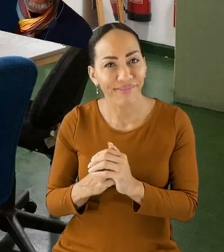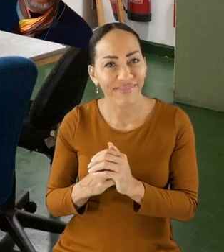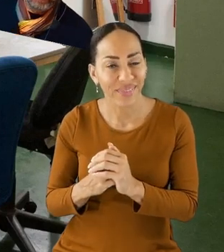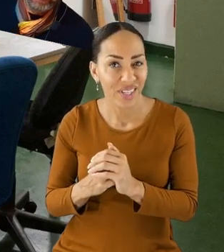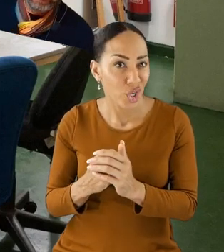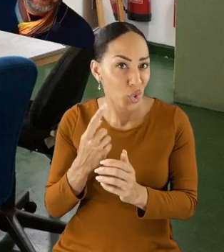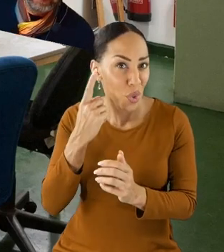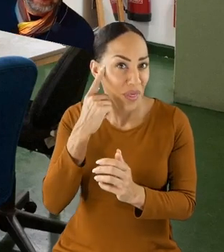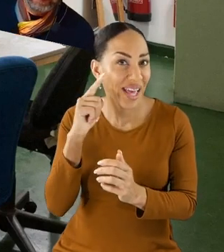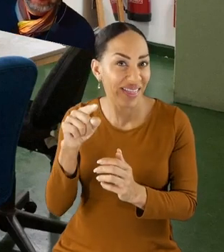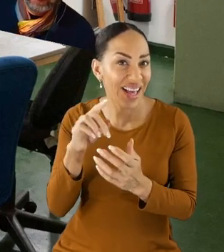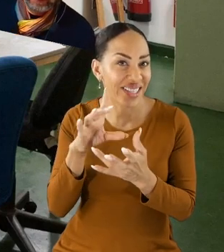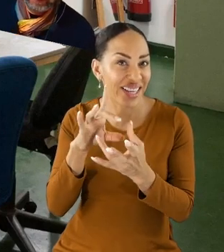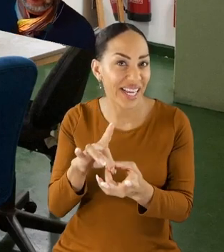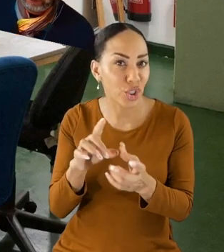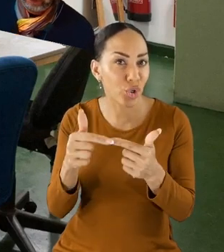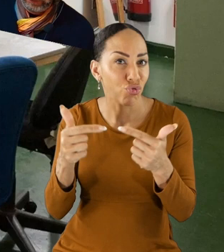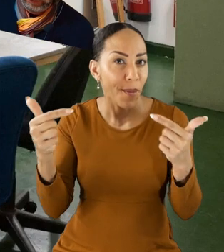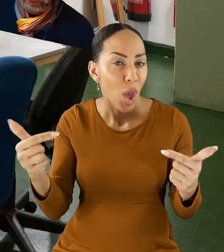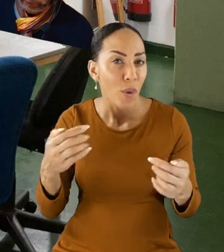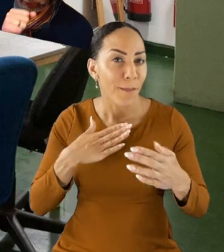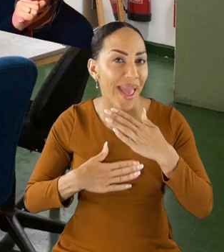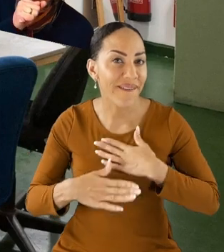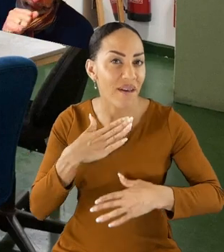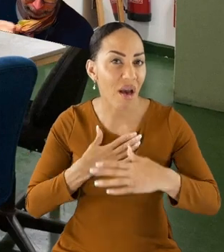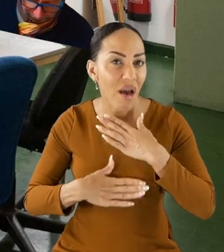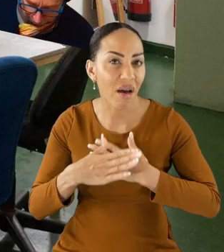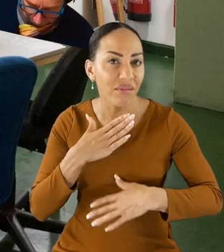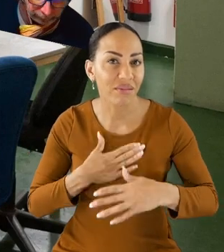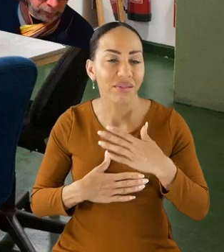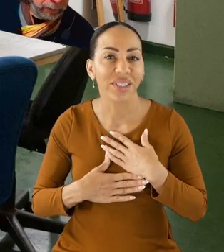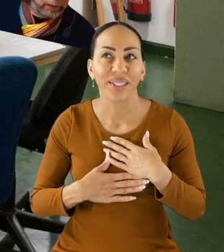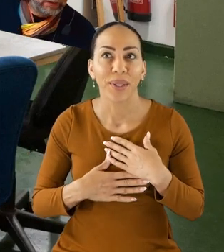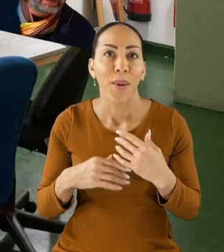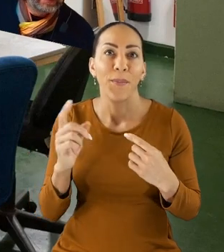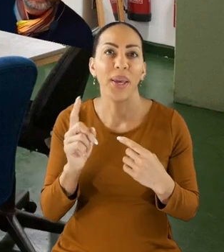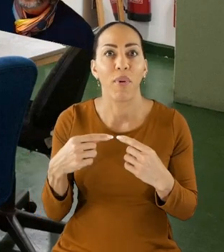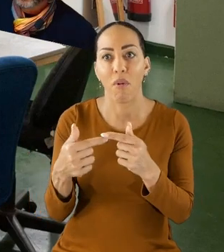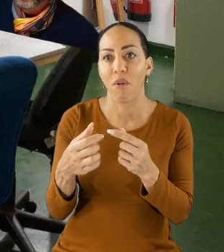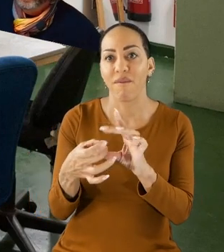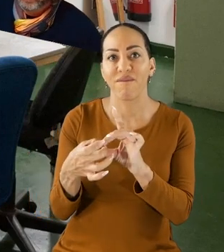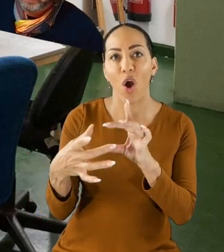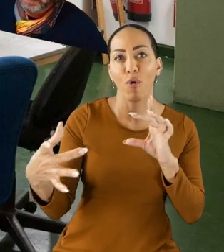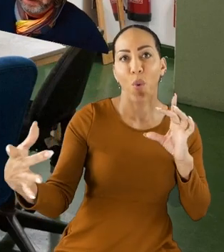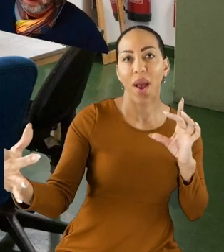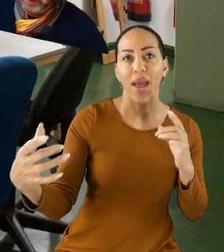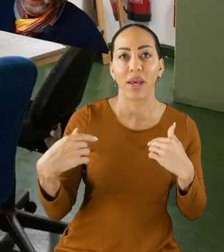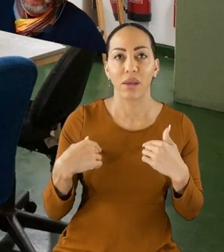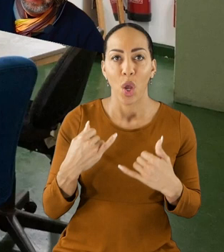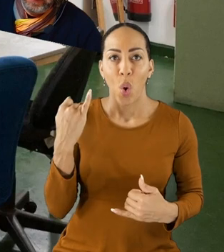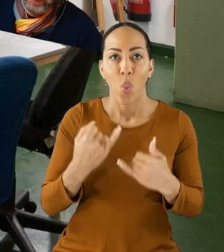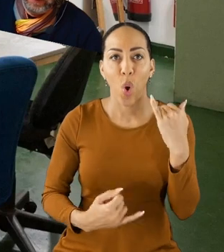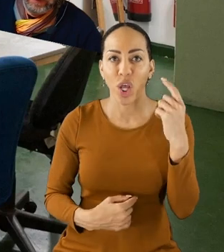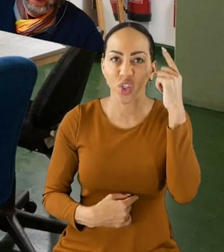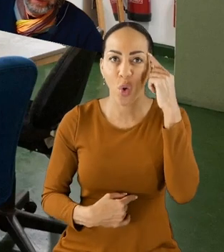people working remotely on the internet, as we've seen, say all their worst thoughts, and it tends